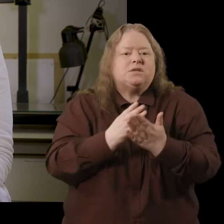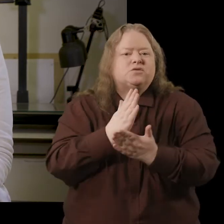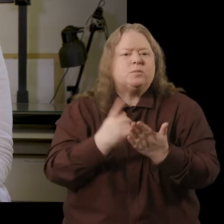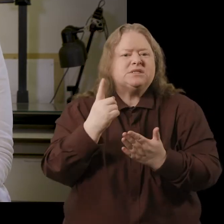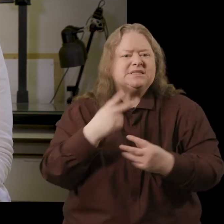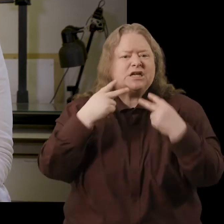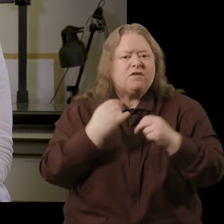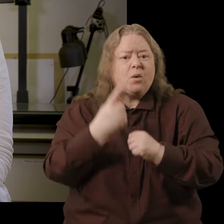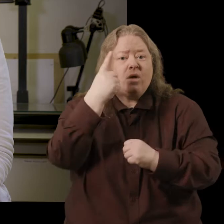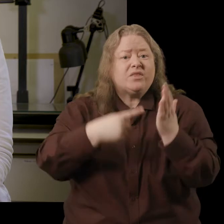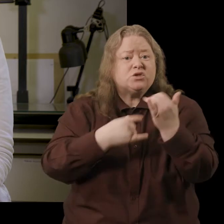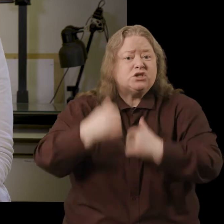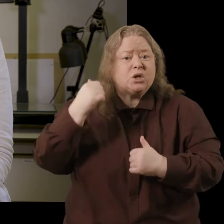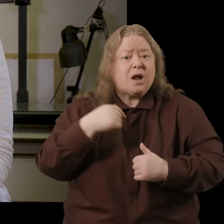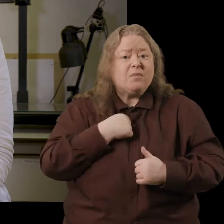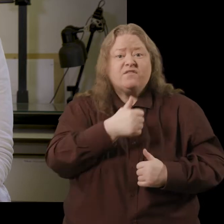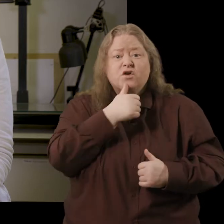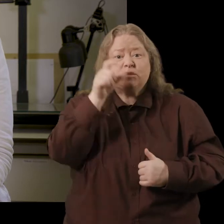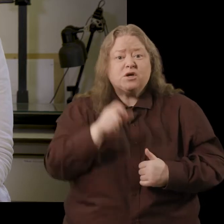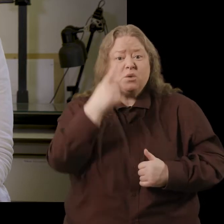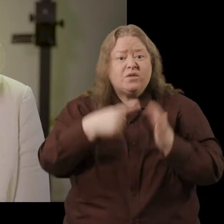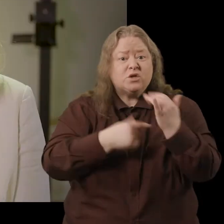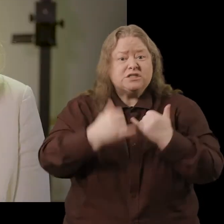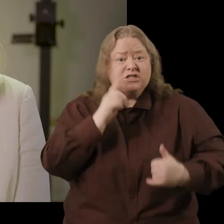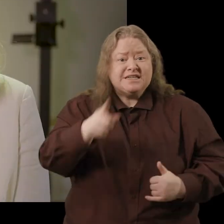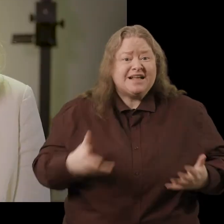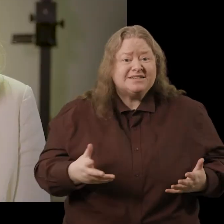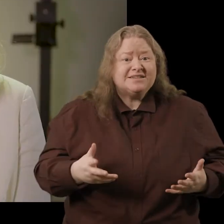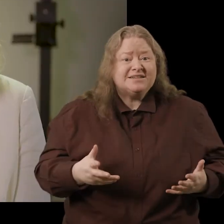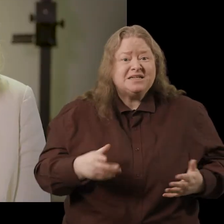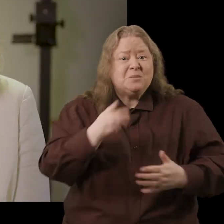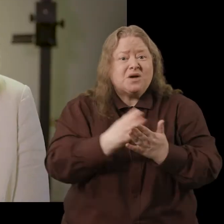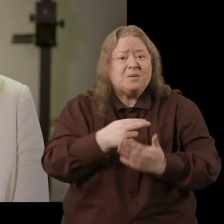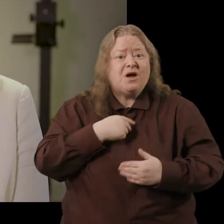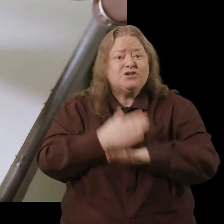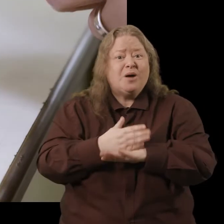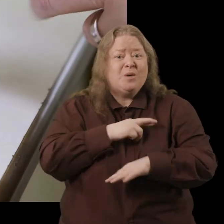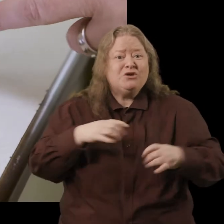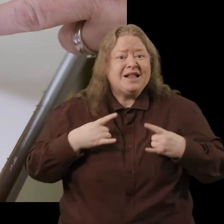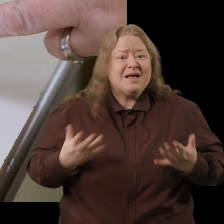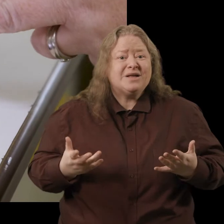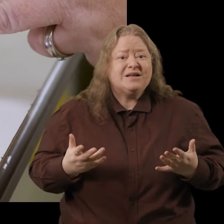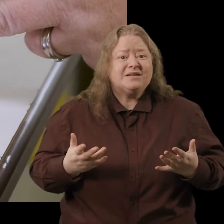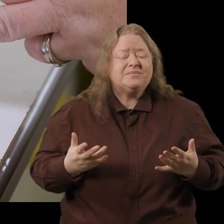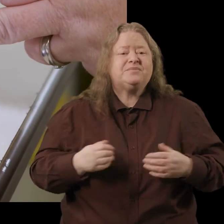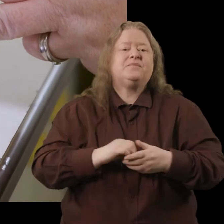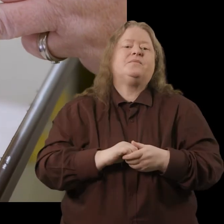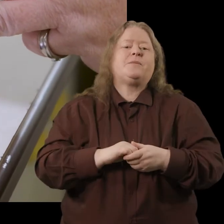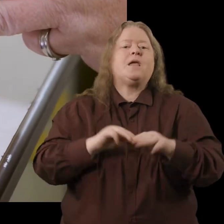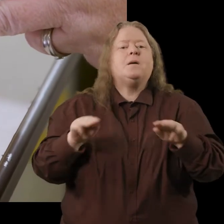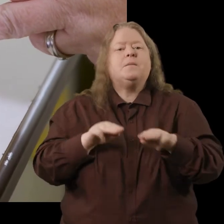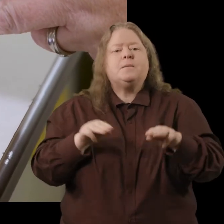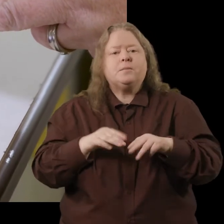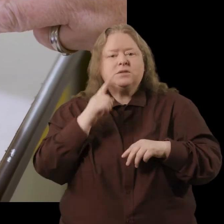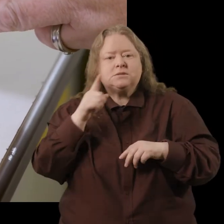from 1,000 years ago, and I'm the first person in 1,000 years to see that. And it's a part of my job I really enjoy. People are often surprised that you find